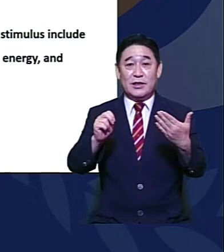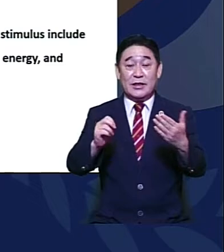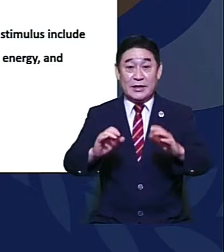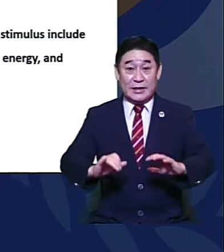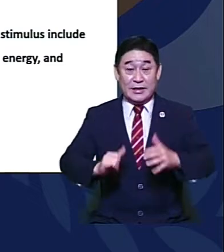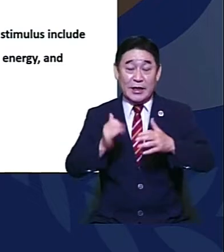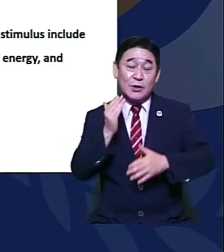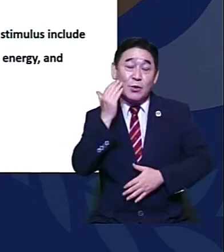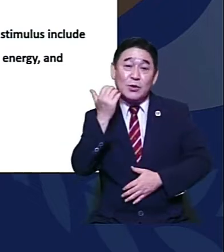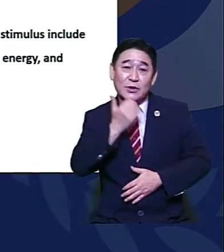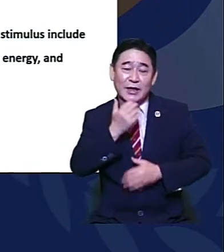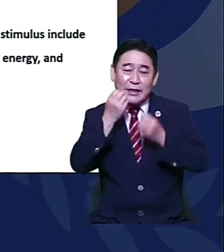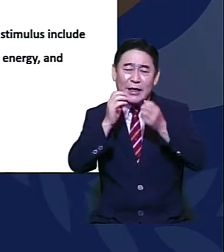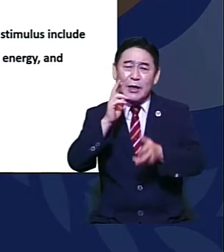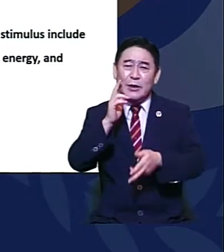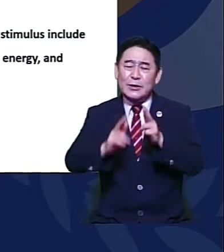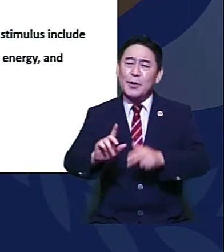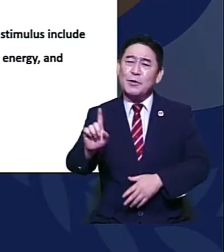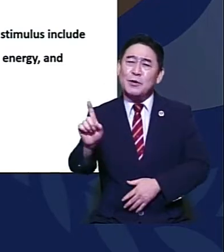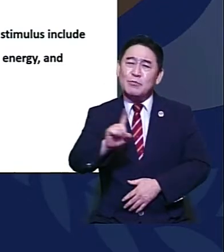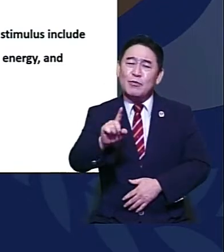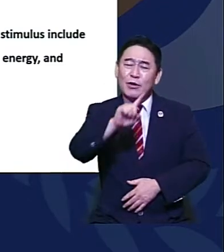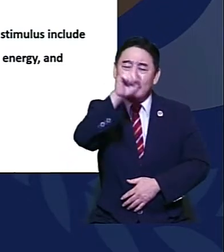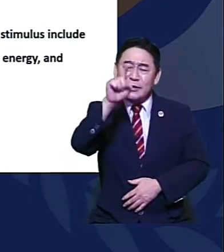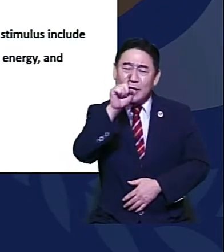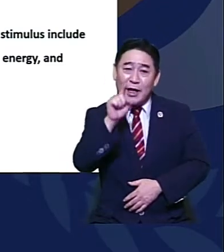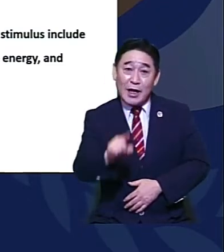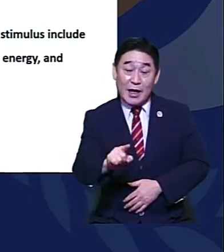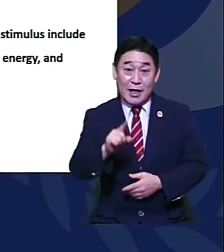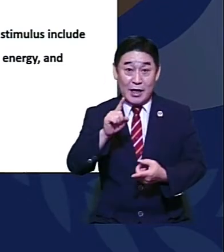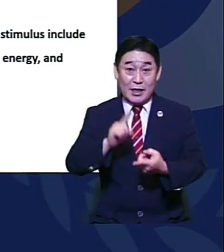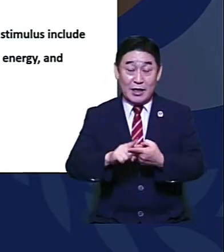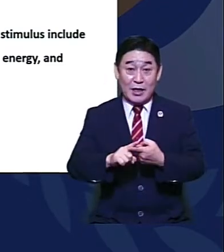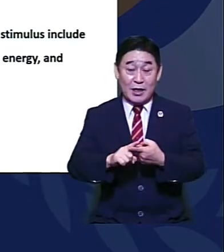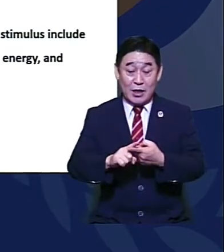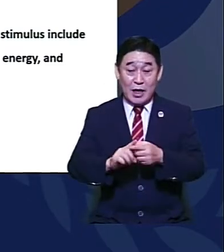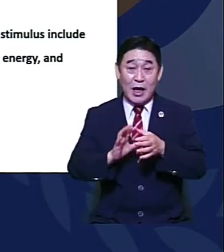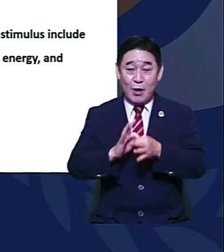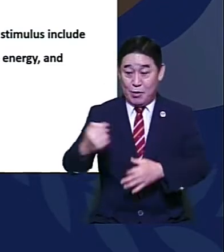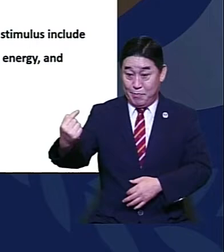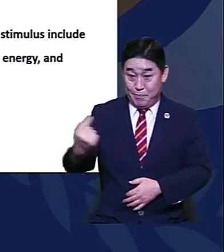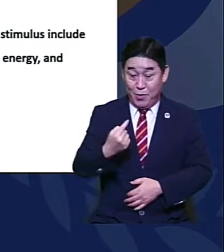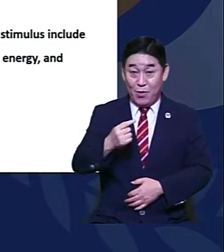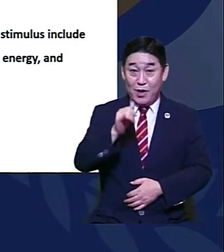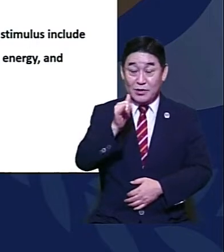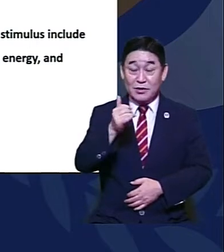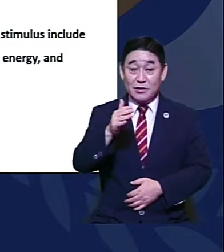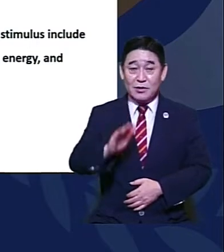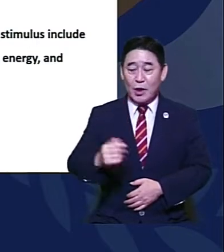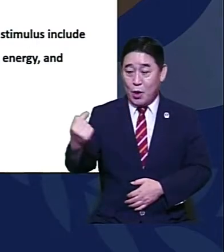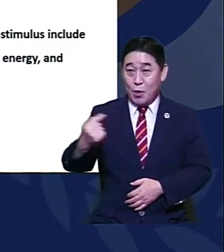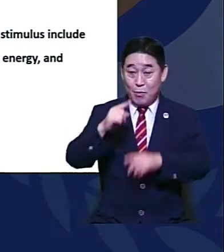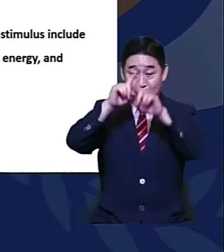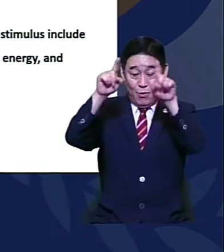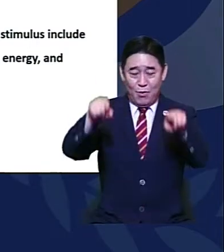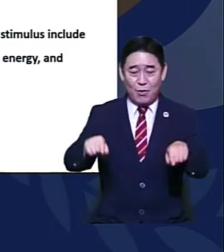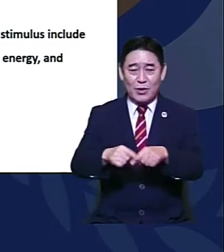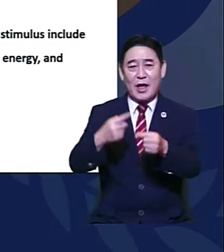Deal in its related report and suggested three broad